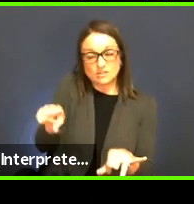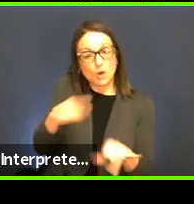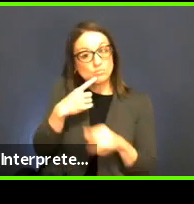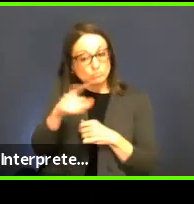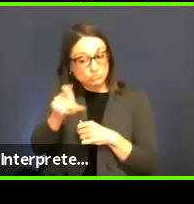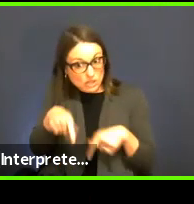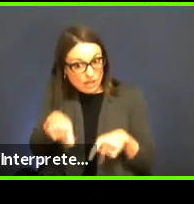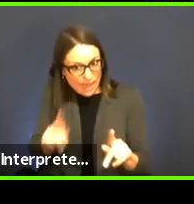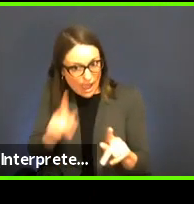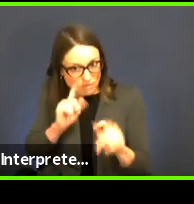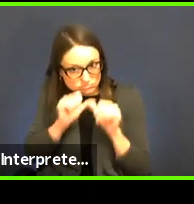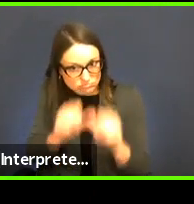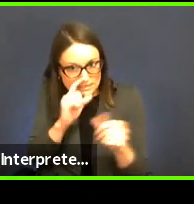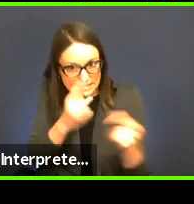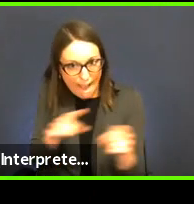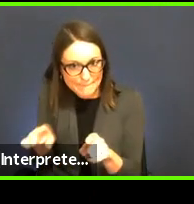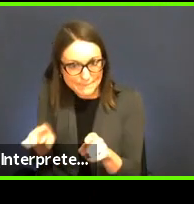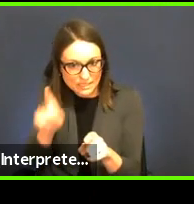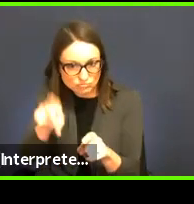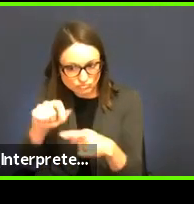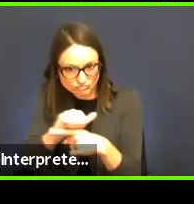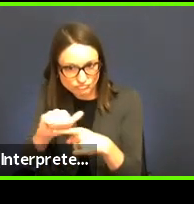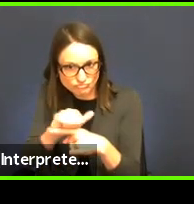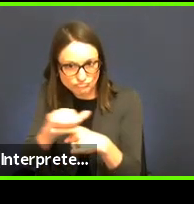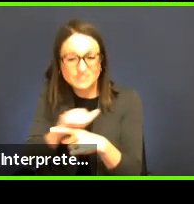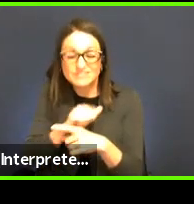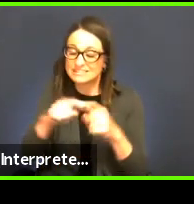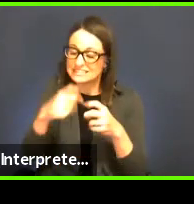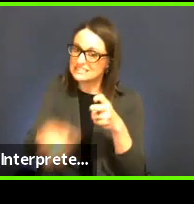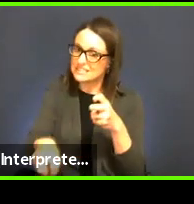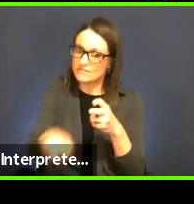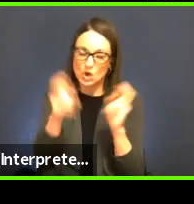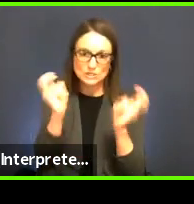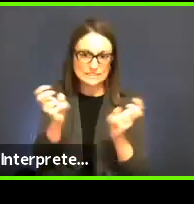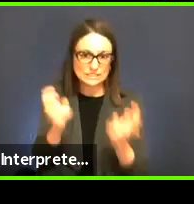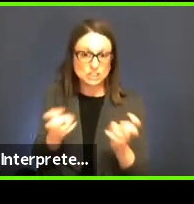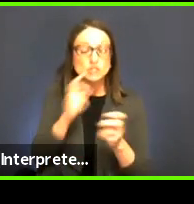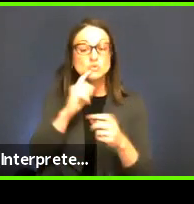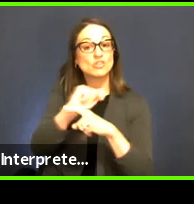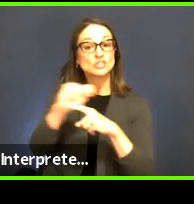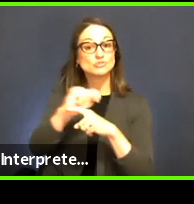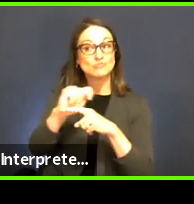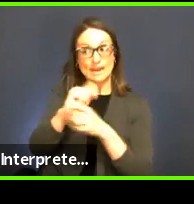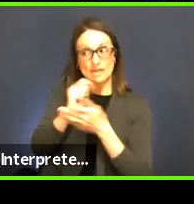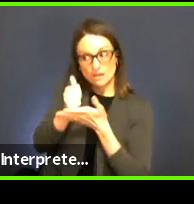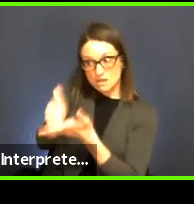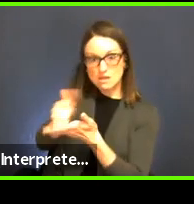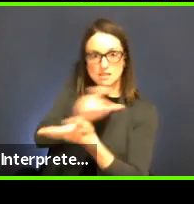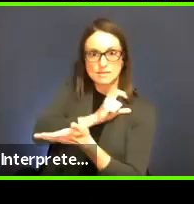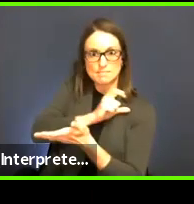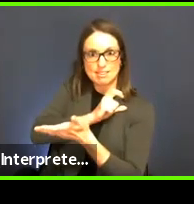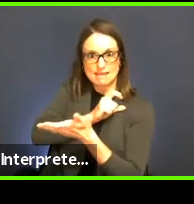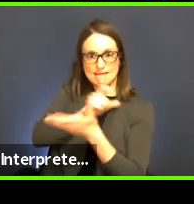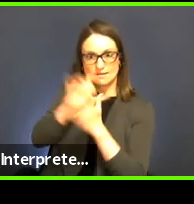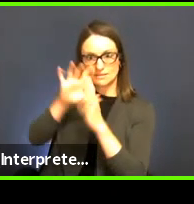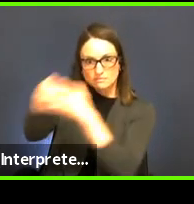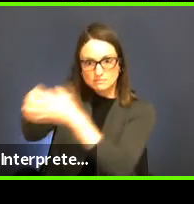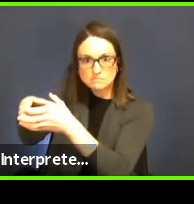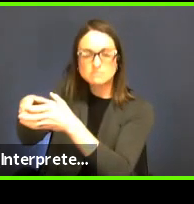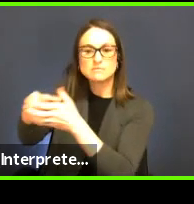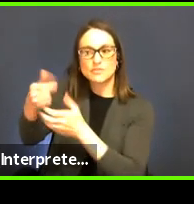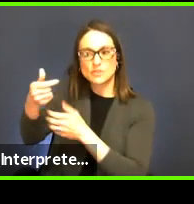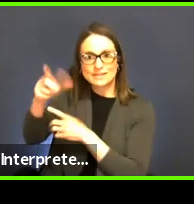happen. And this is certainly a difficult issue. The trainings help our own police force and Greeley Police Department to prepare